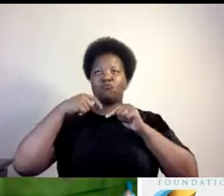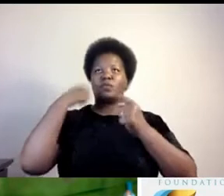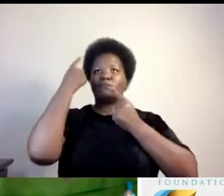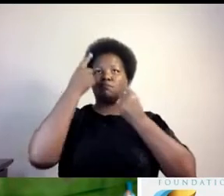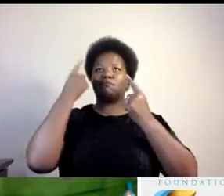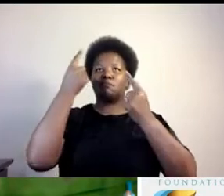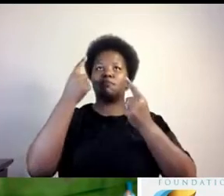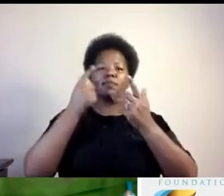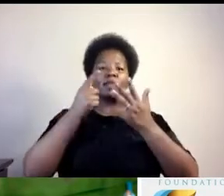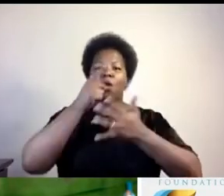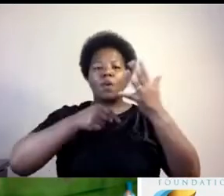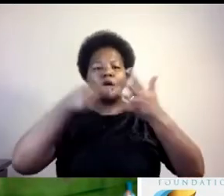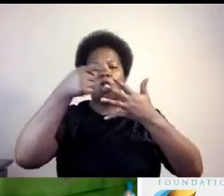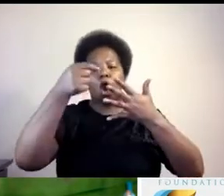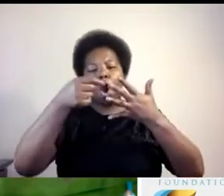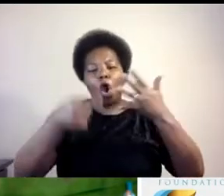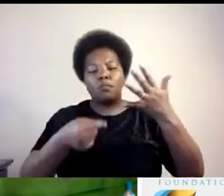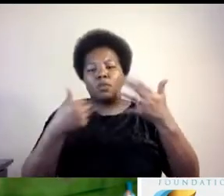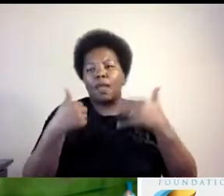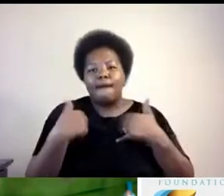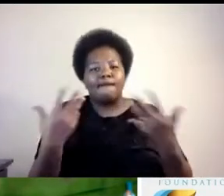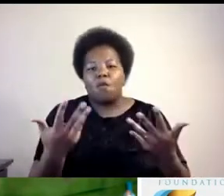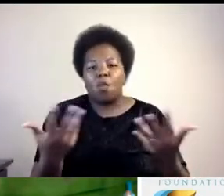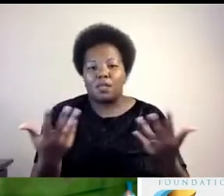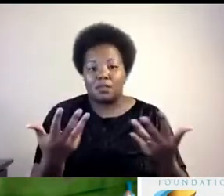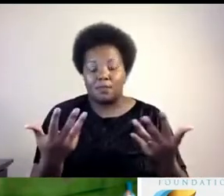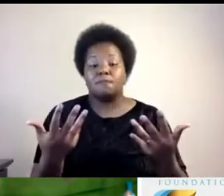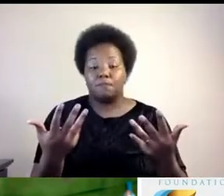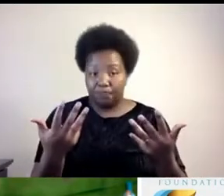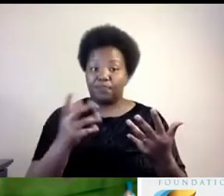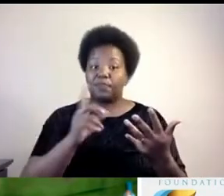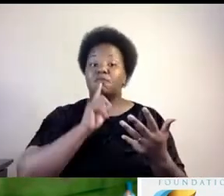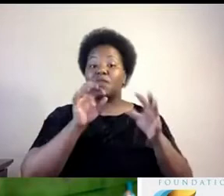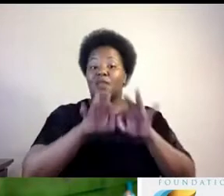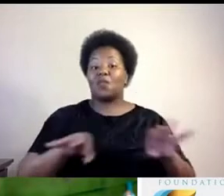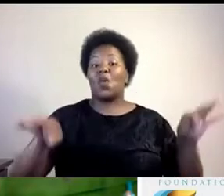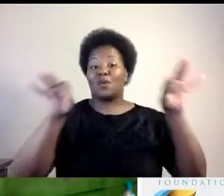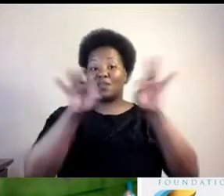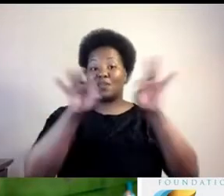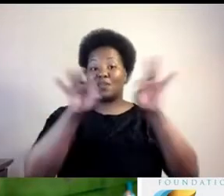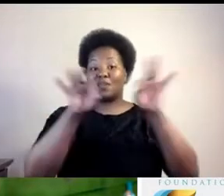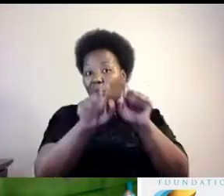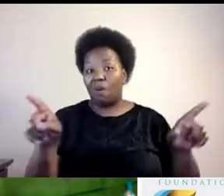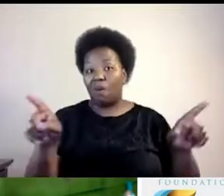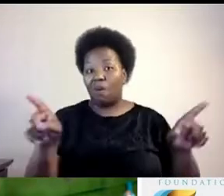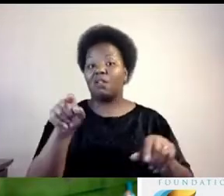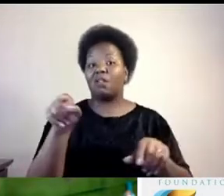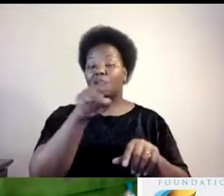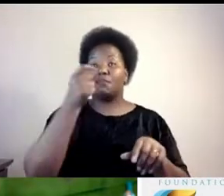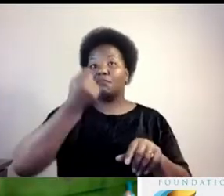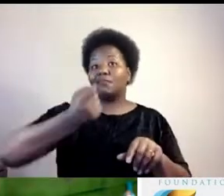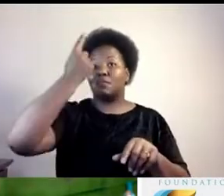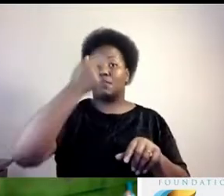options for people? And I think this is important too for providers to understand that what you're